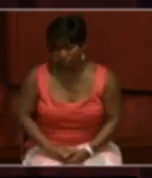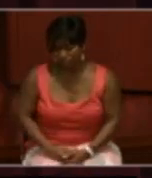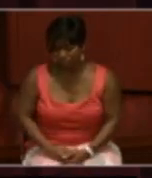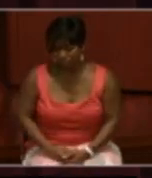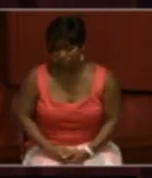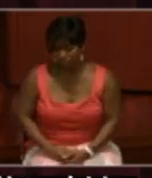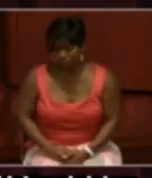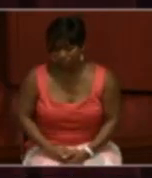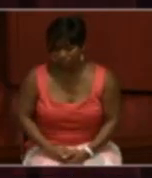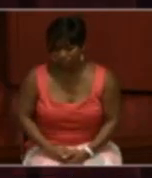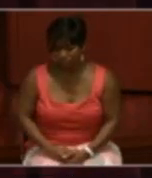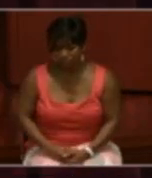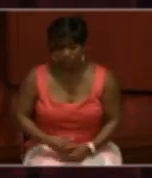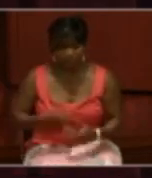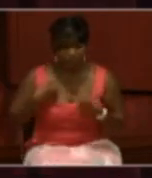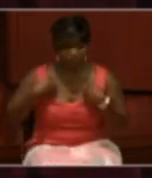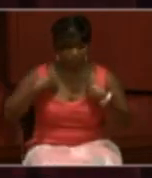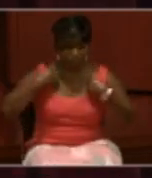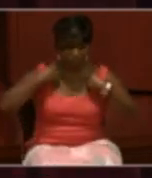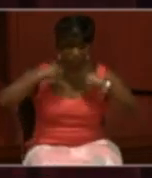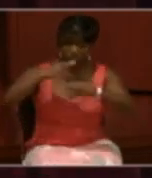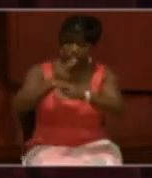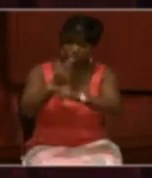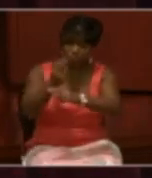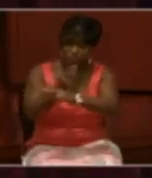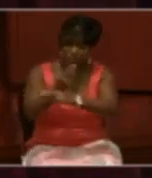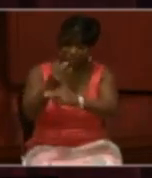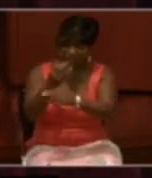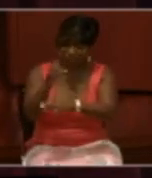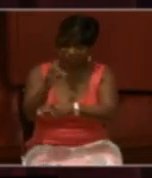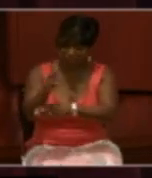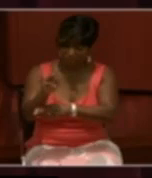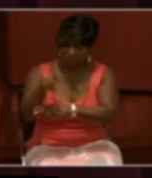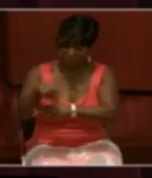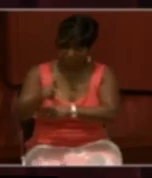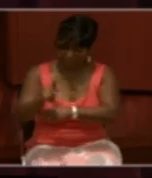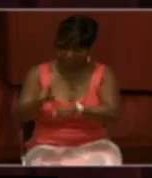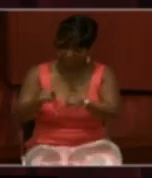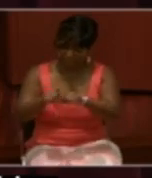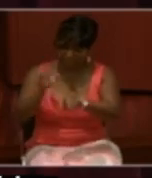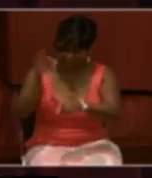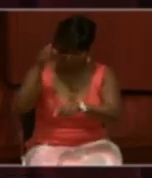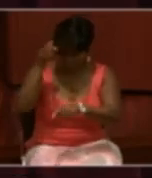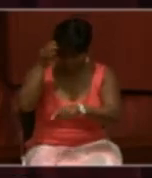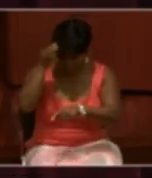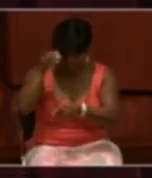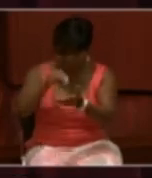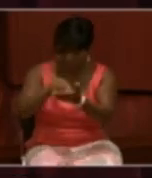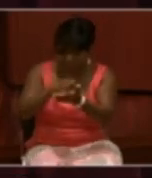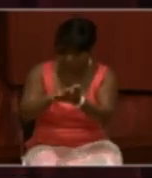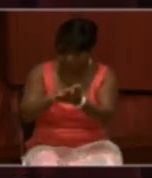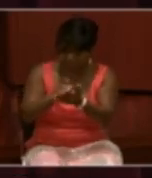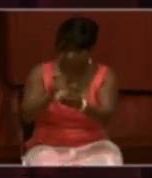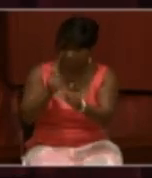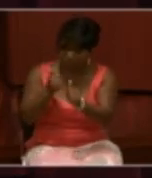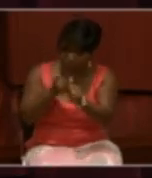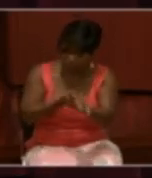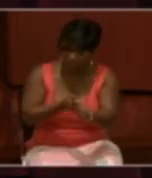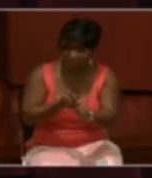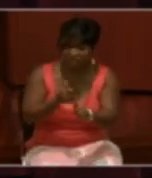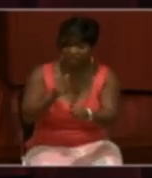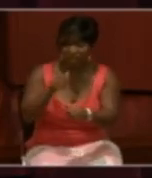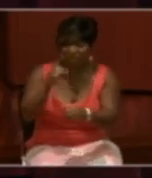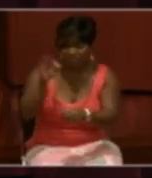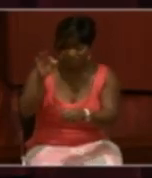Now, in using the Freedman's Bank as a federal record to trace African American ancestors,